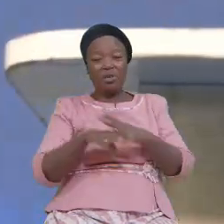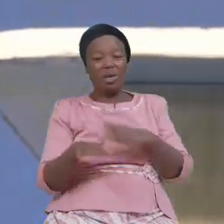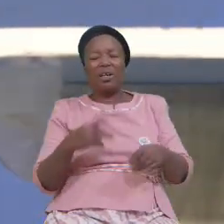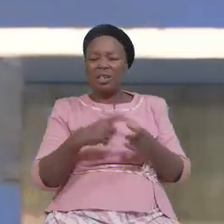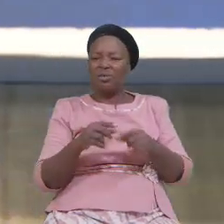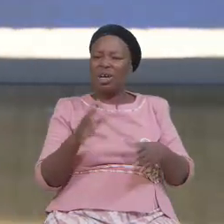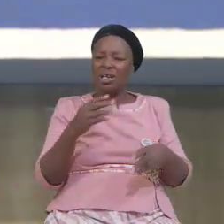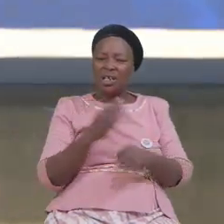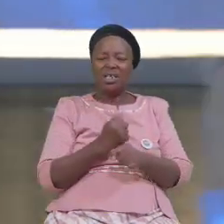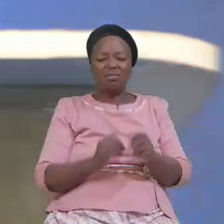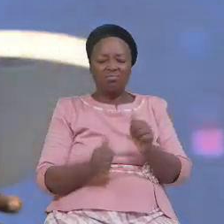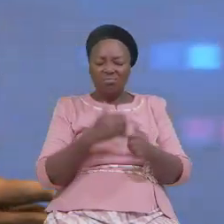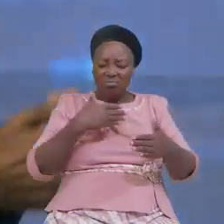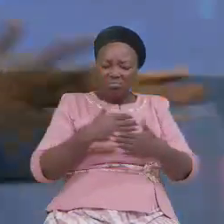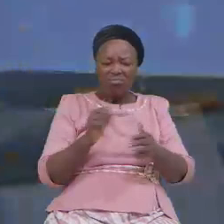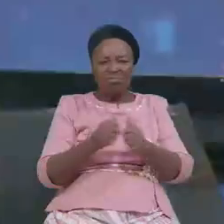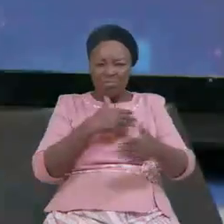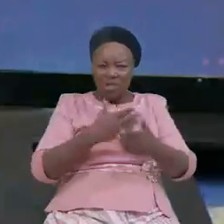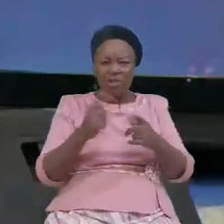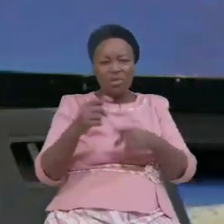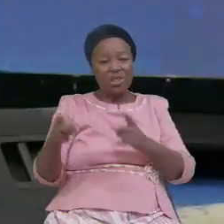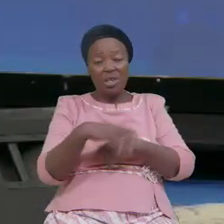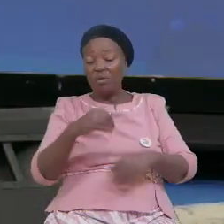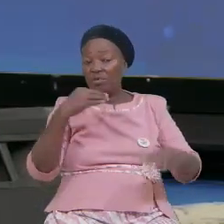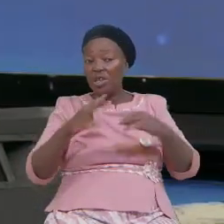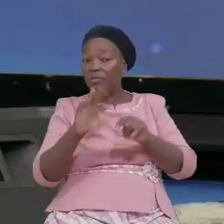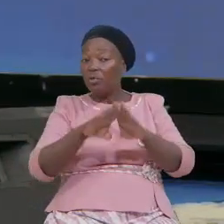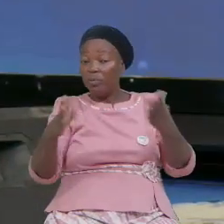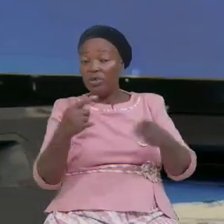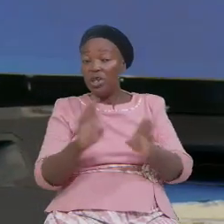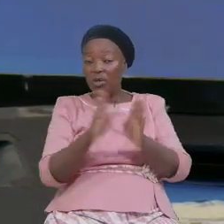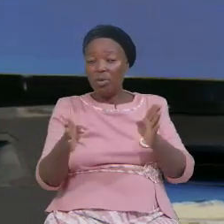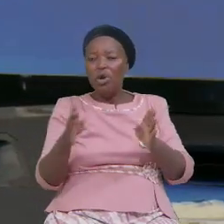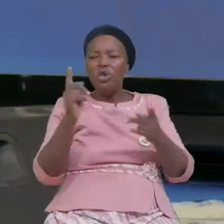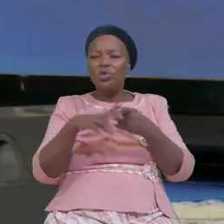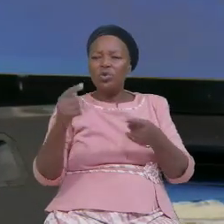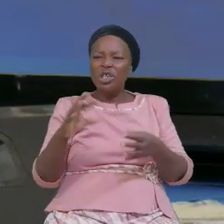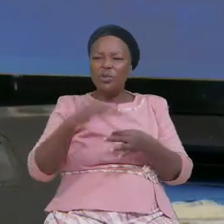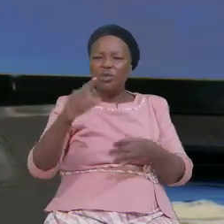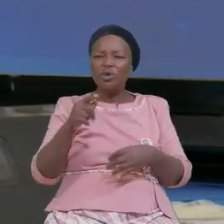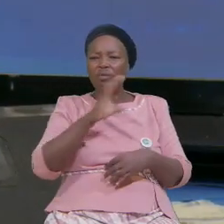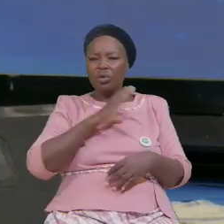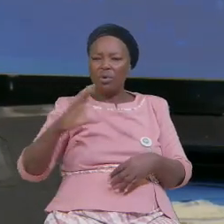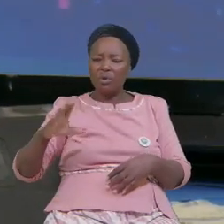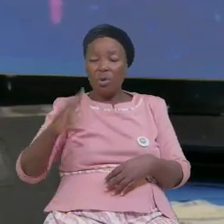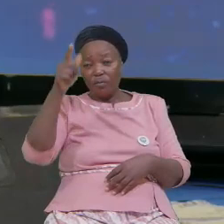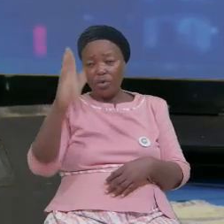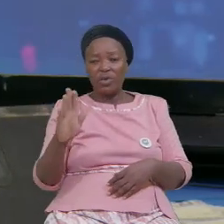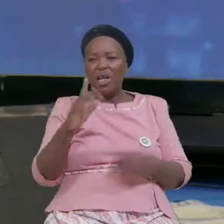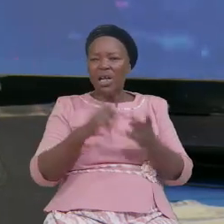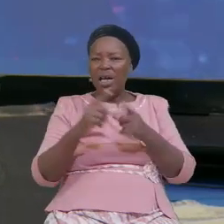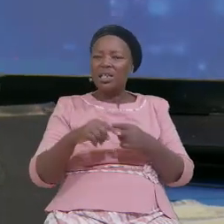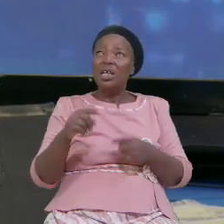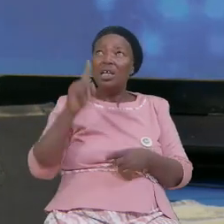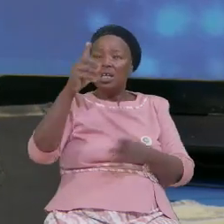the day of judgment. If you open the door to the Spirit of God, and he comes